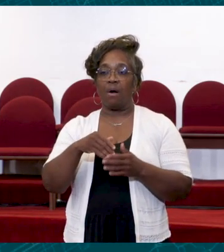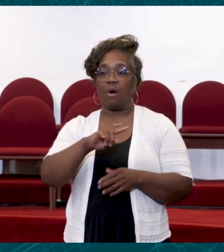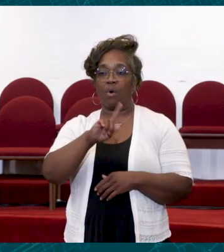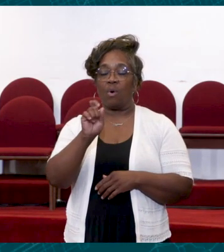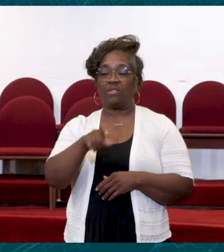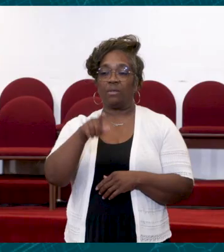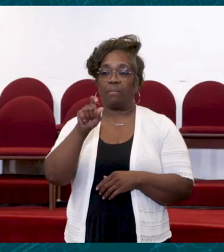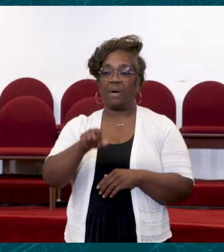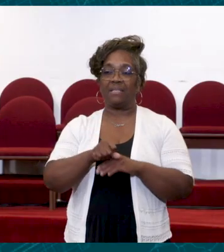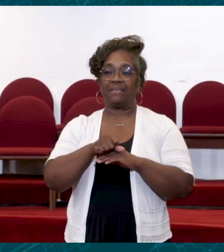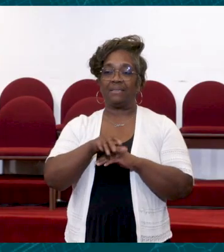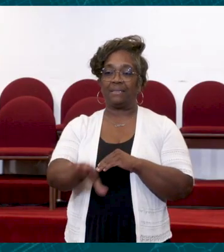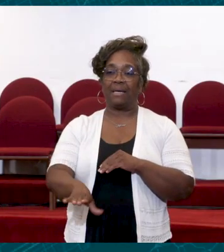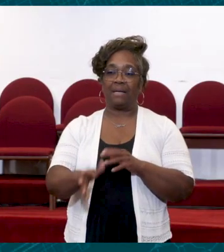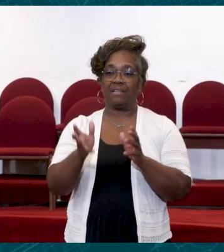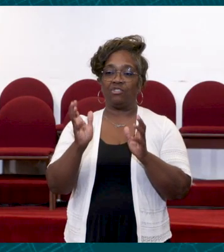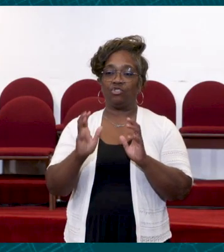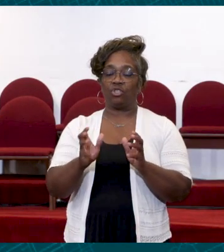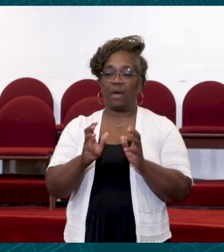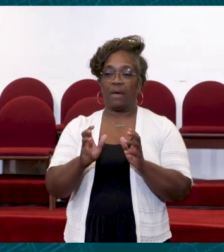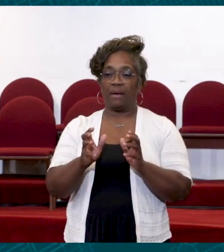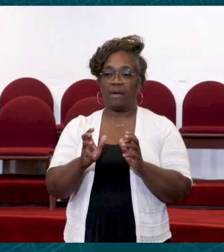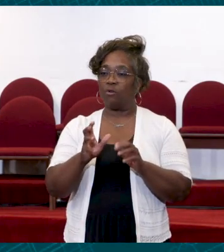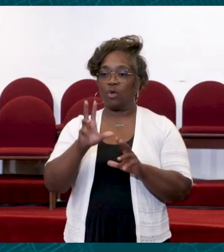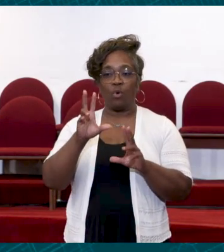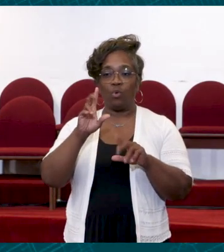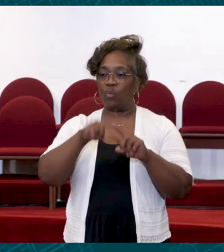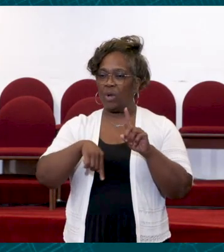chat feature.